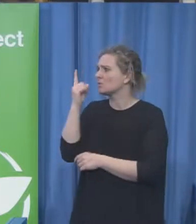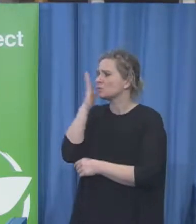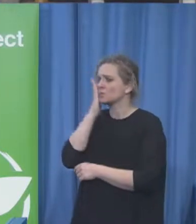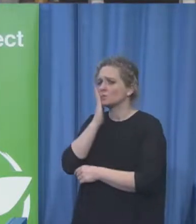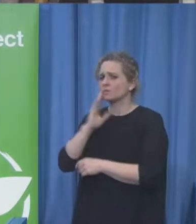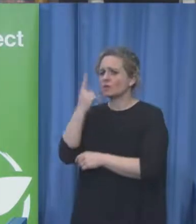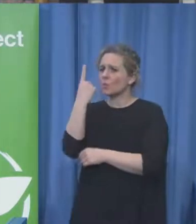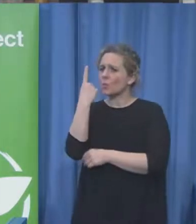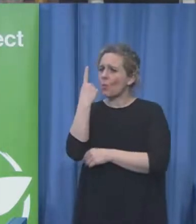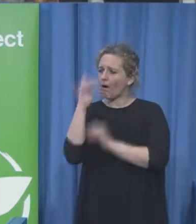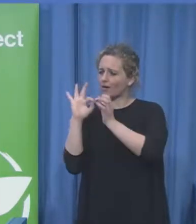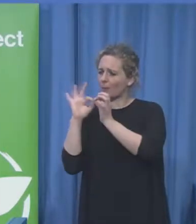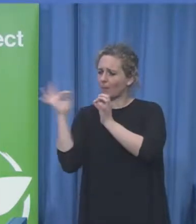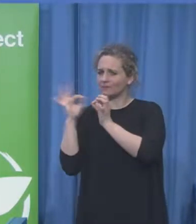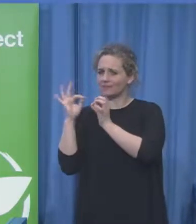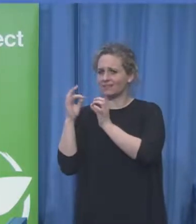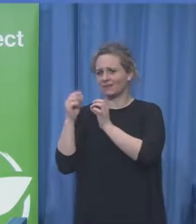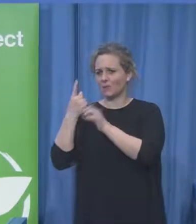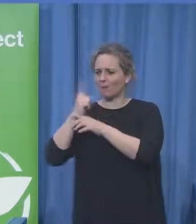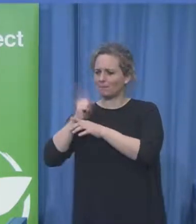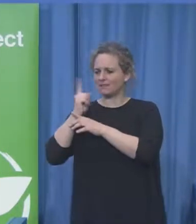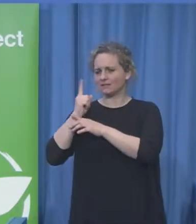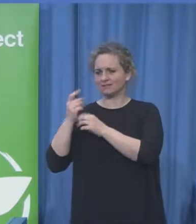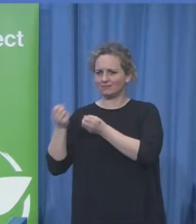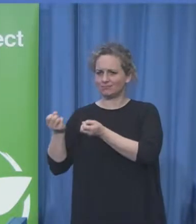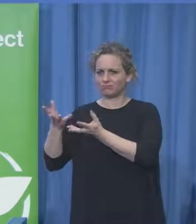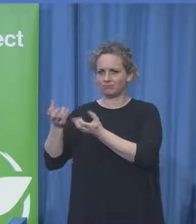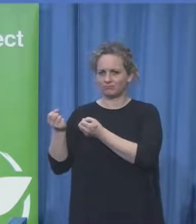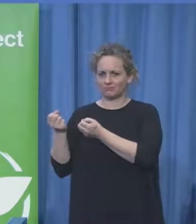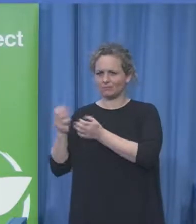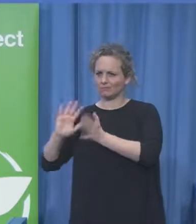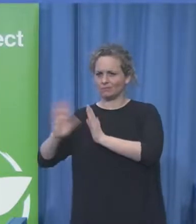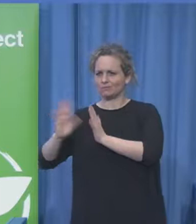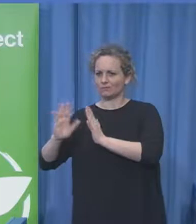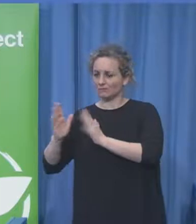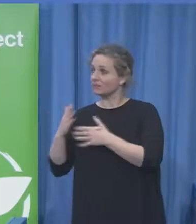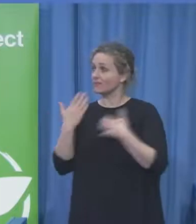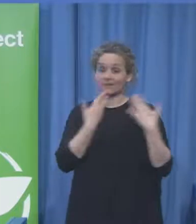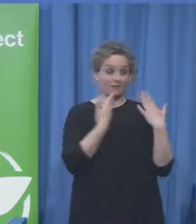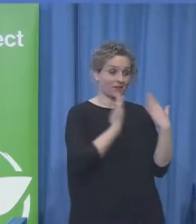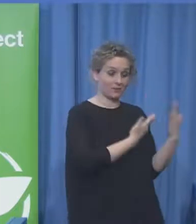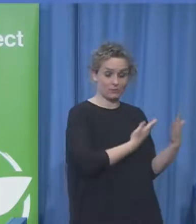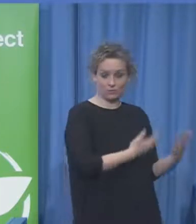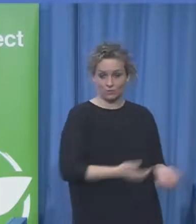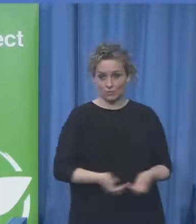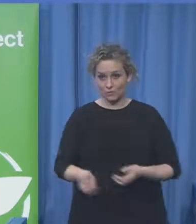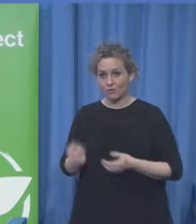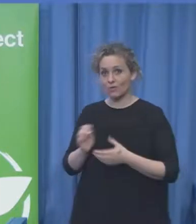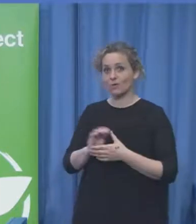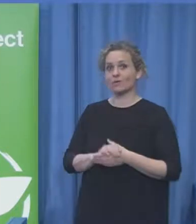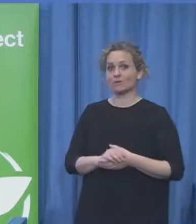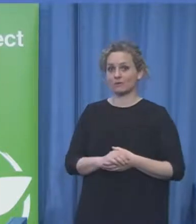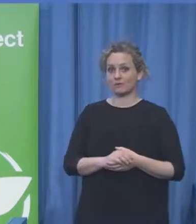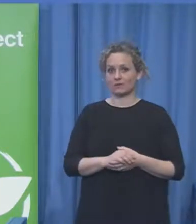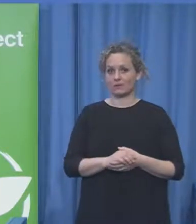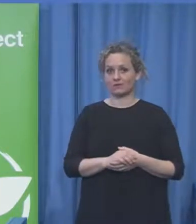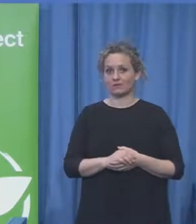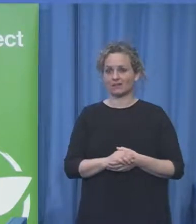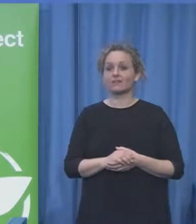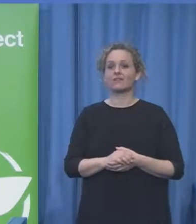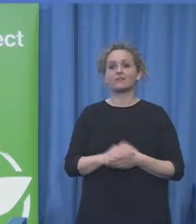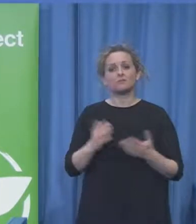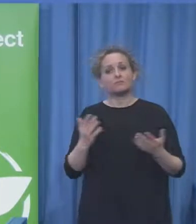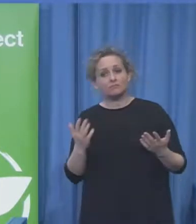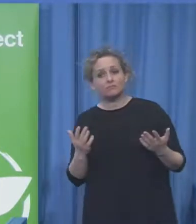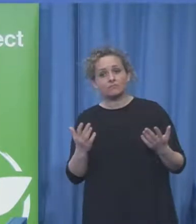Thank you very much, Ingrid. So we have been, I've been rewarding experience in these early days,